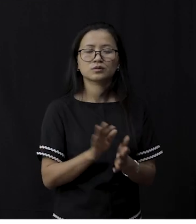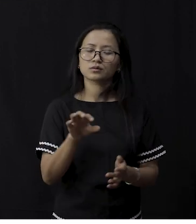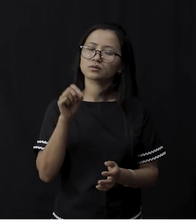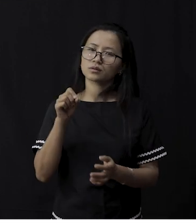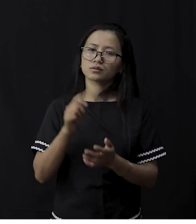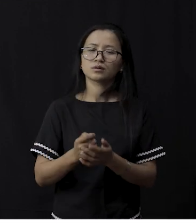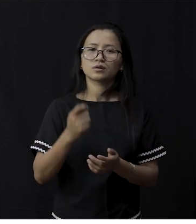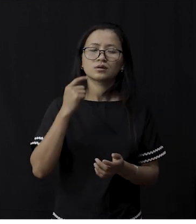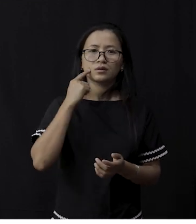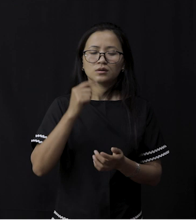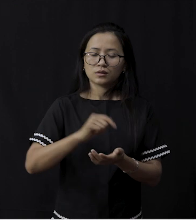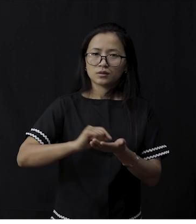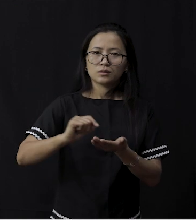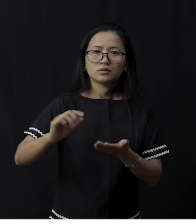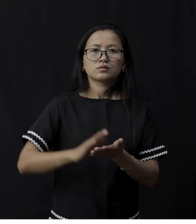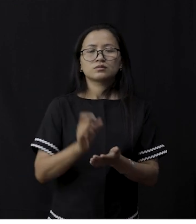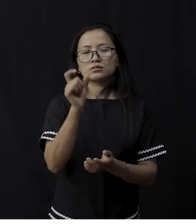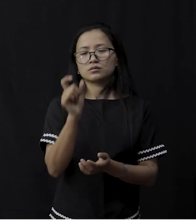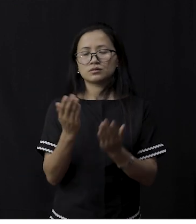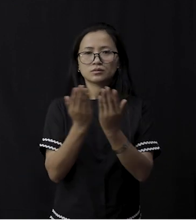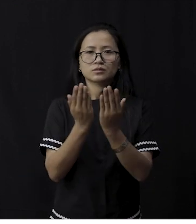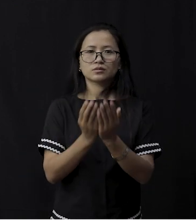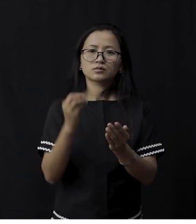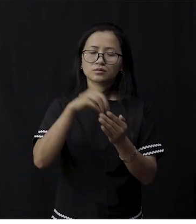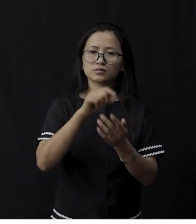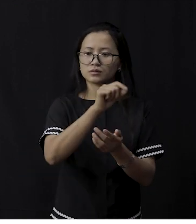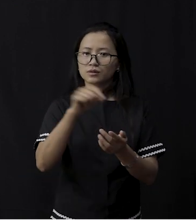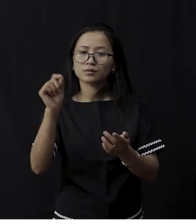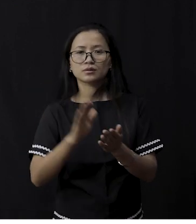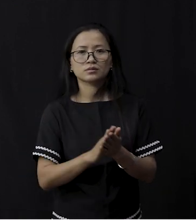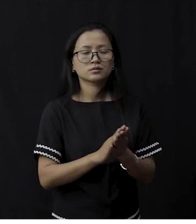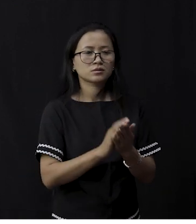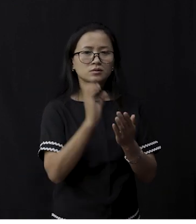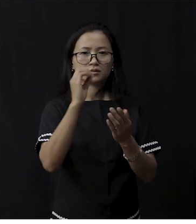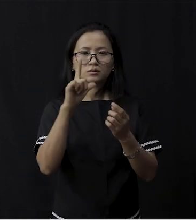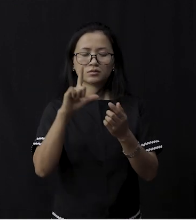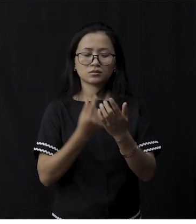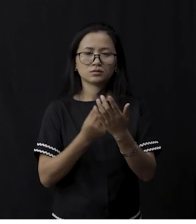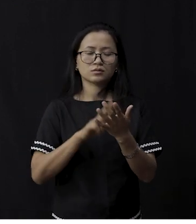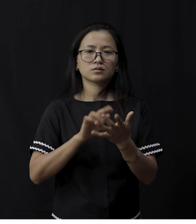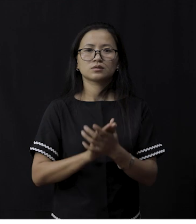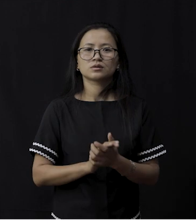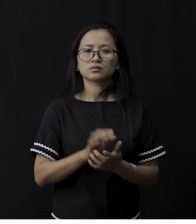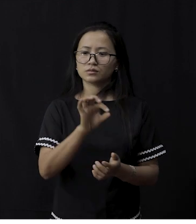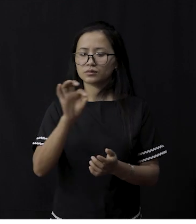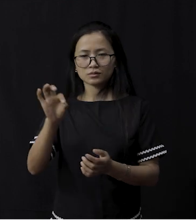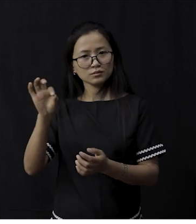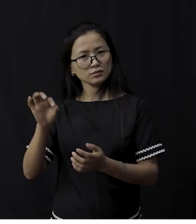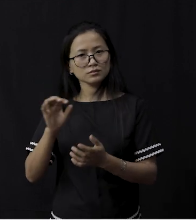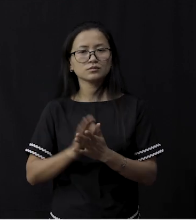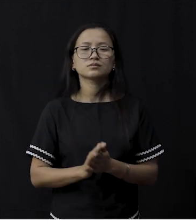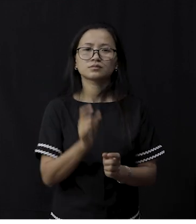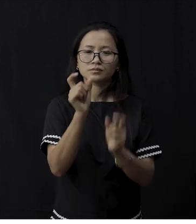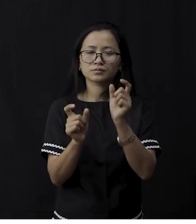pencil, read those words, put them in the correct column, and try to figure out